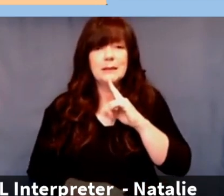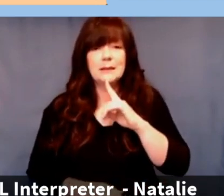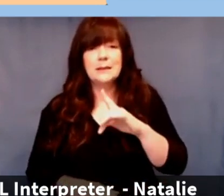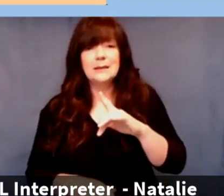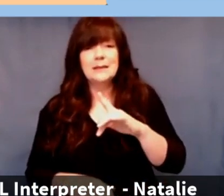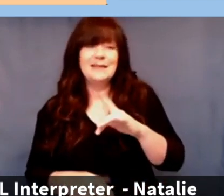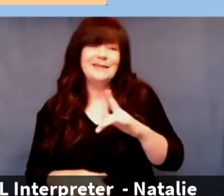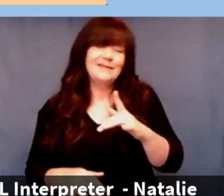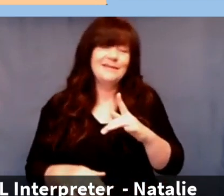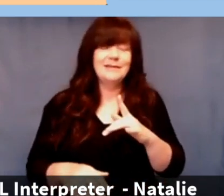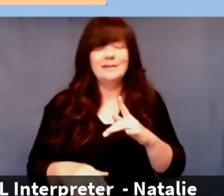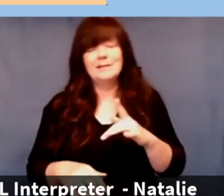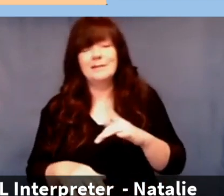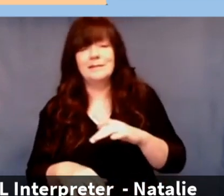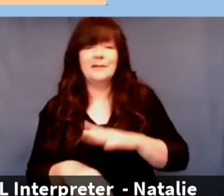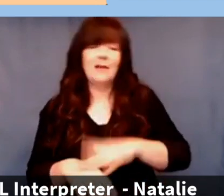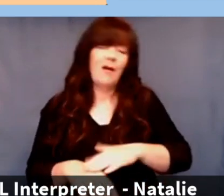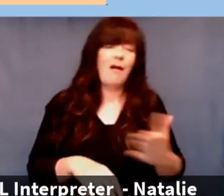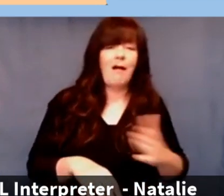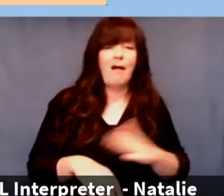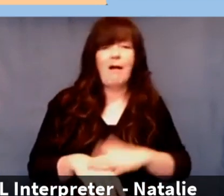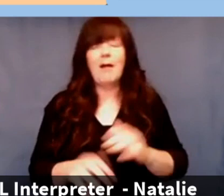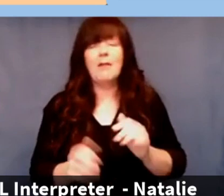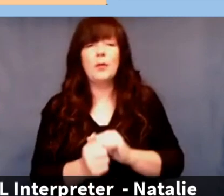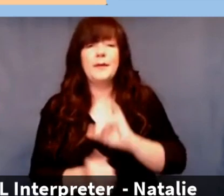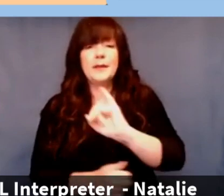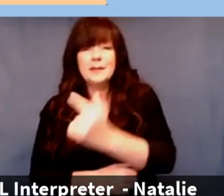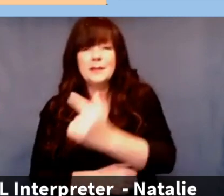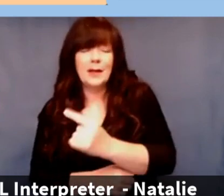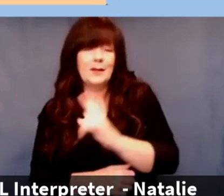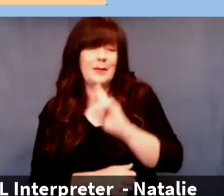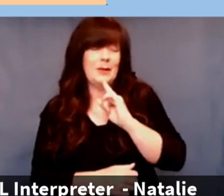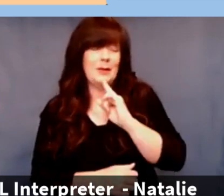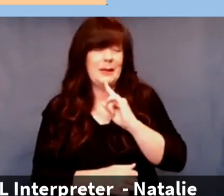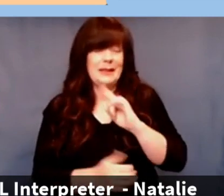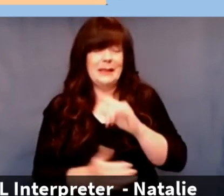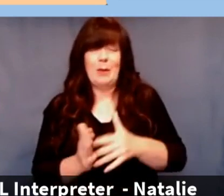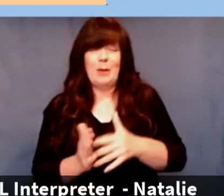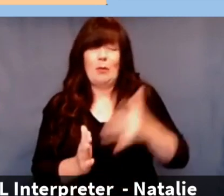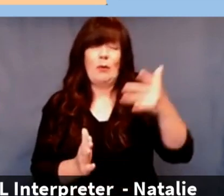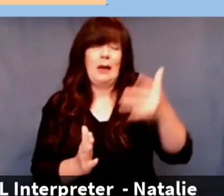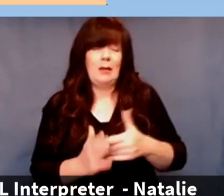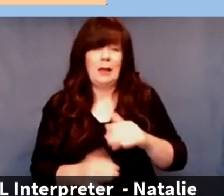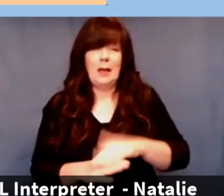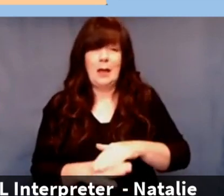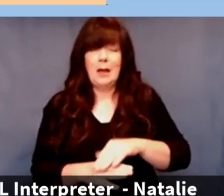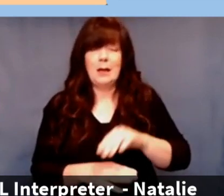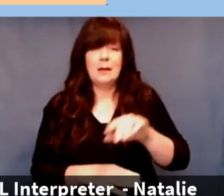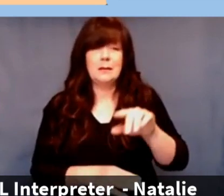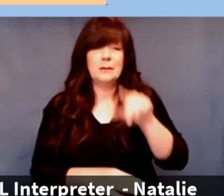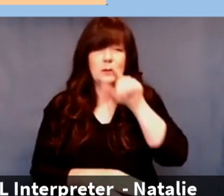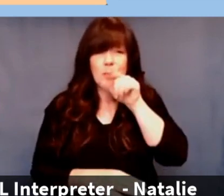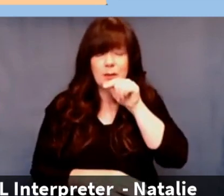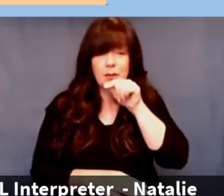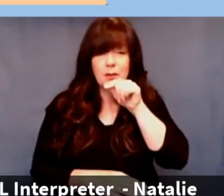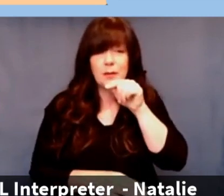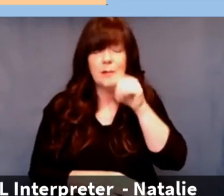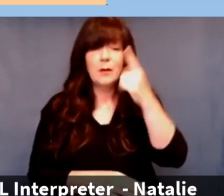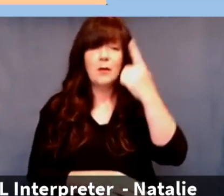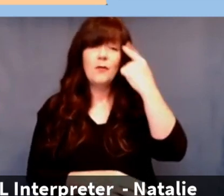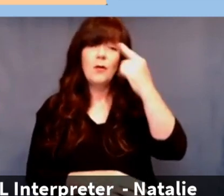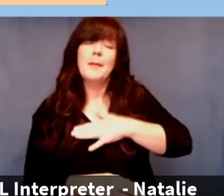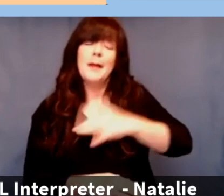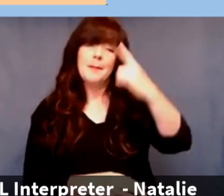Instagram. I'm hardly on Twitter. Yeah. And also touch and go with my Instagram because for my mental health